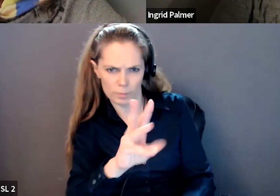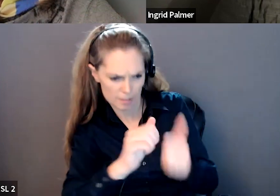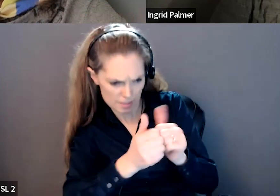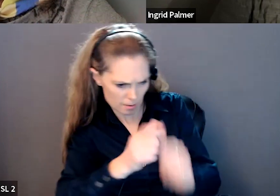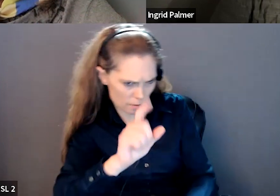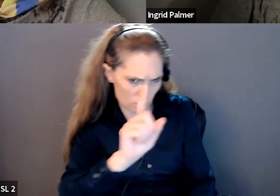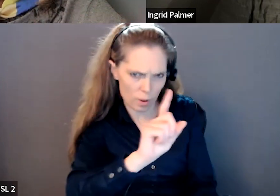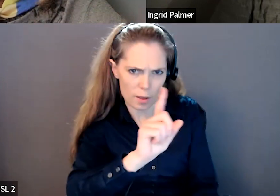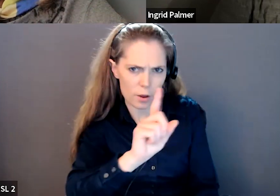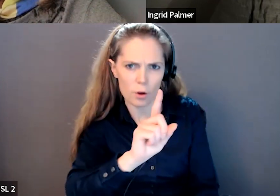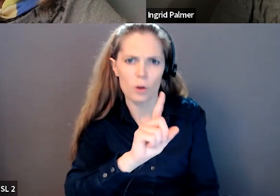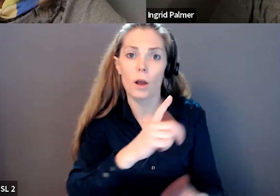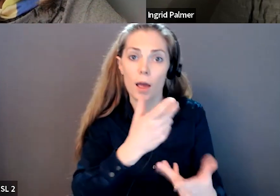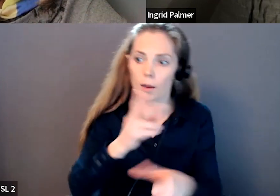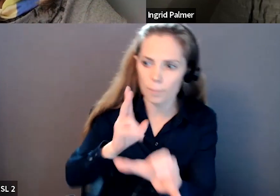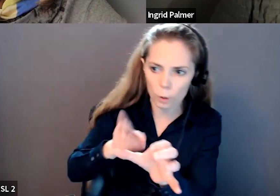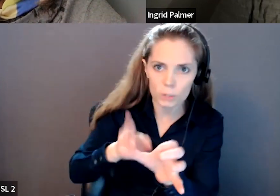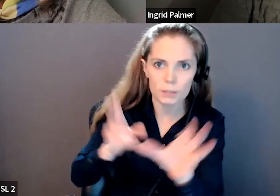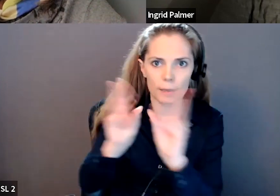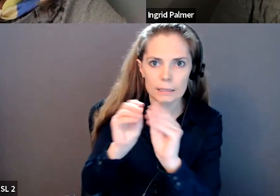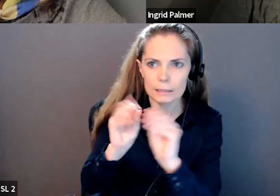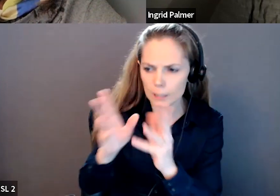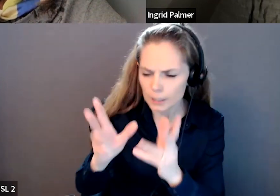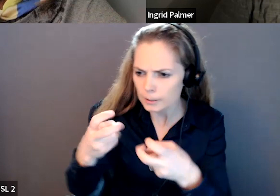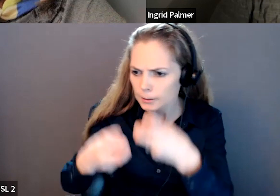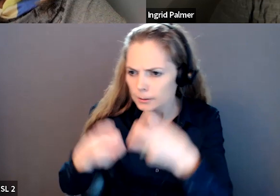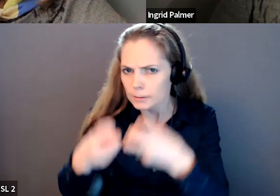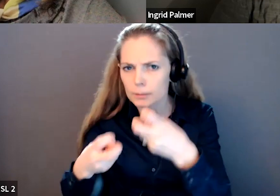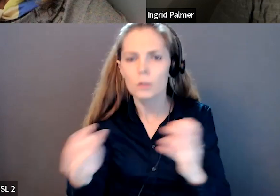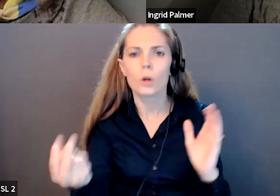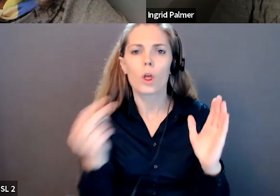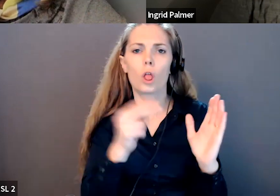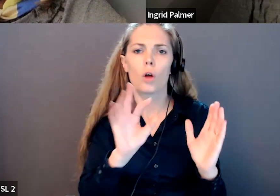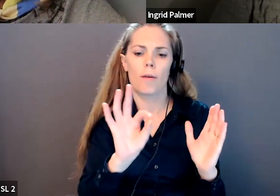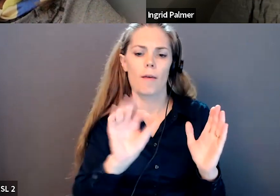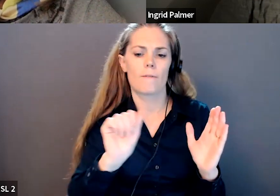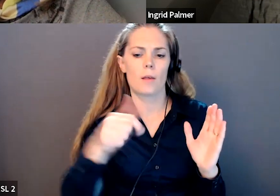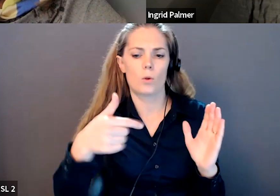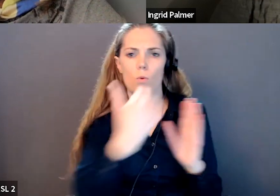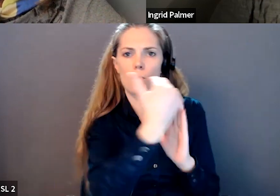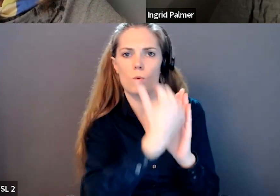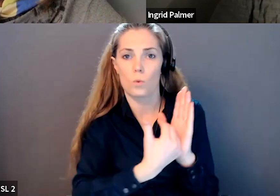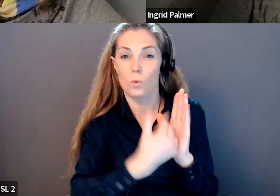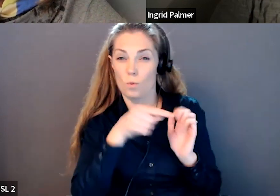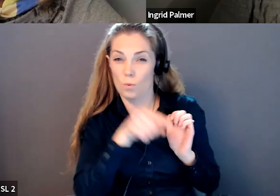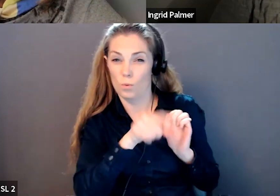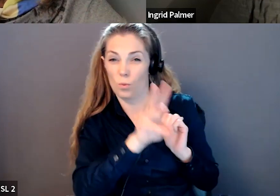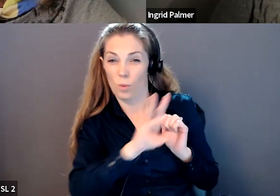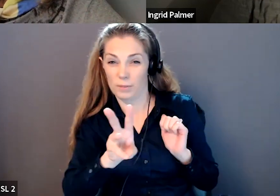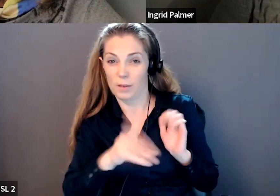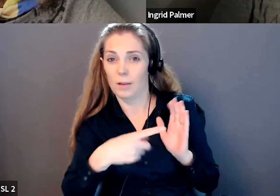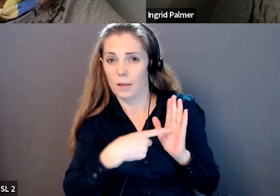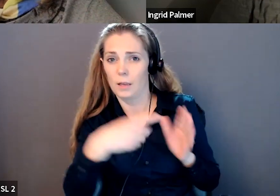sessions, visit the FAQ page and also the participant guide located on that page. We are pleased